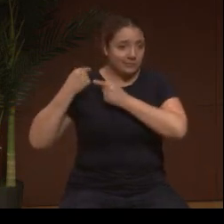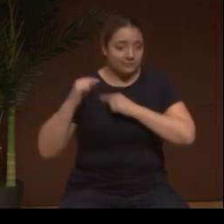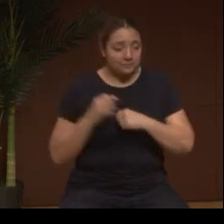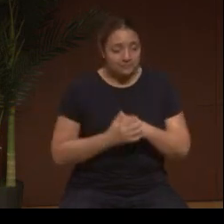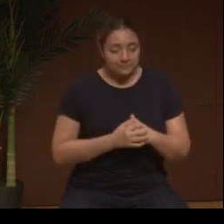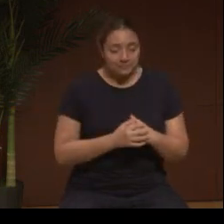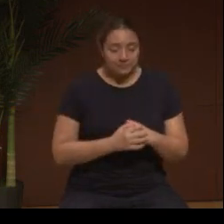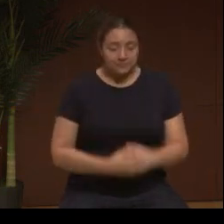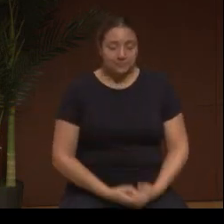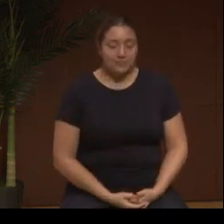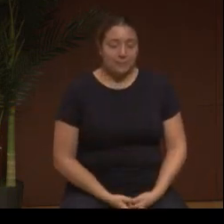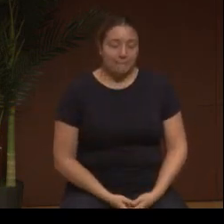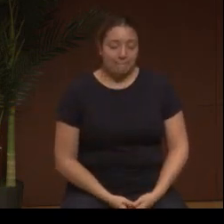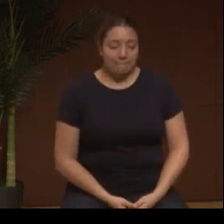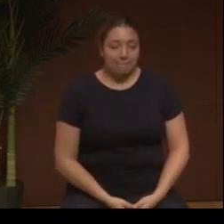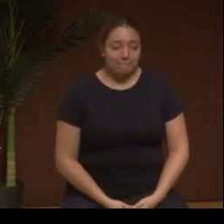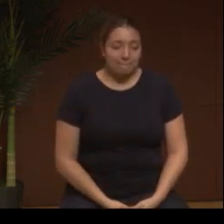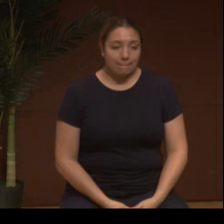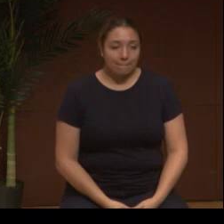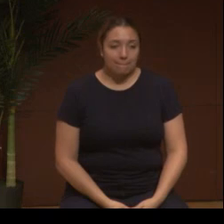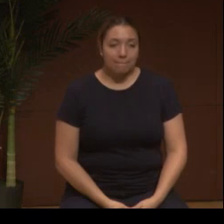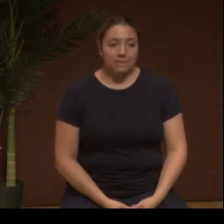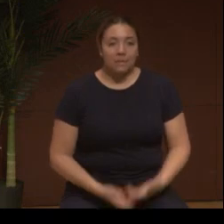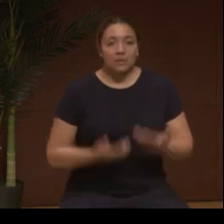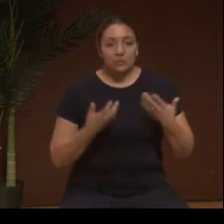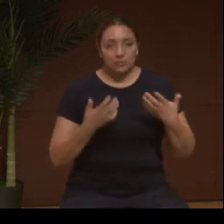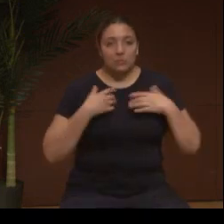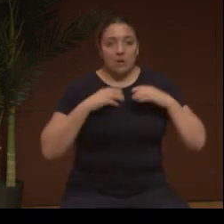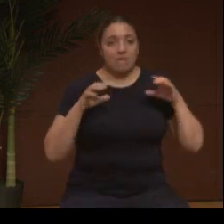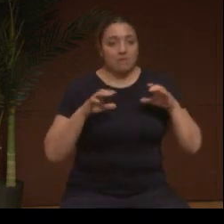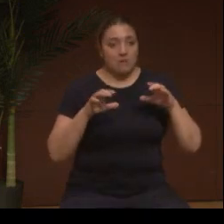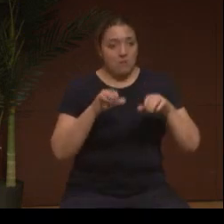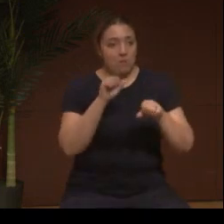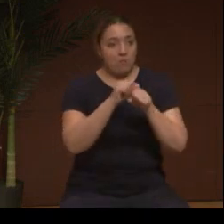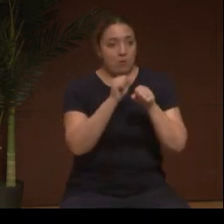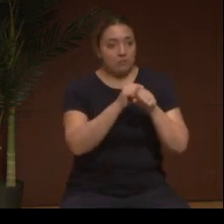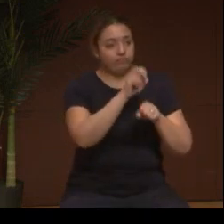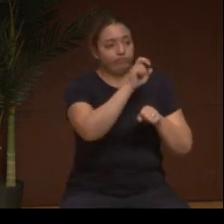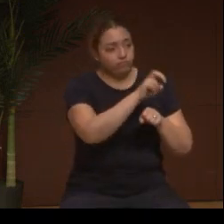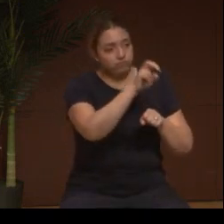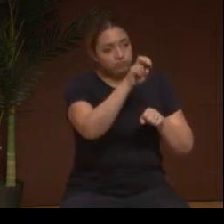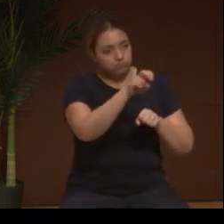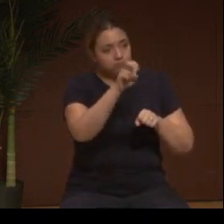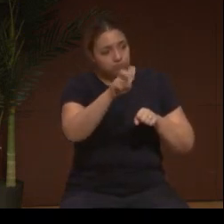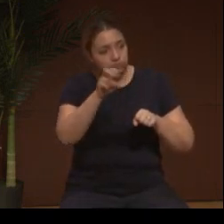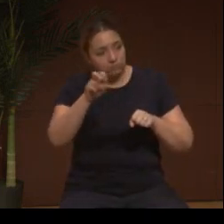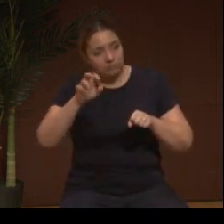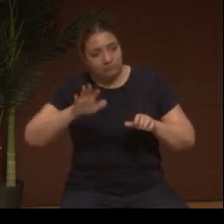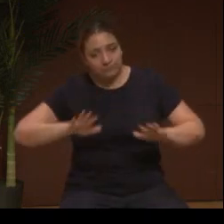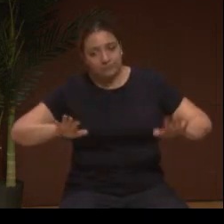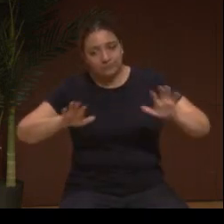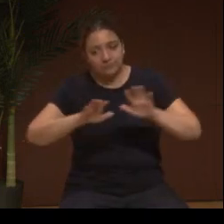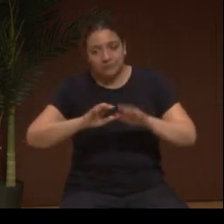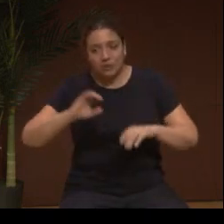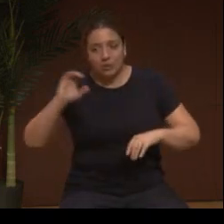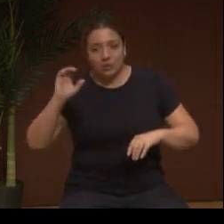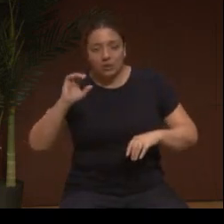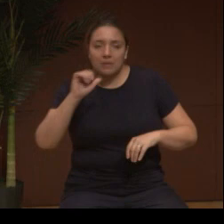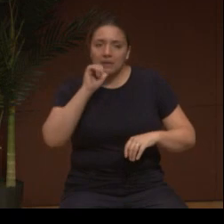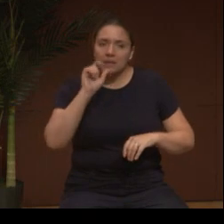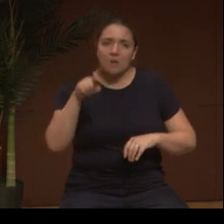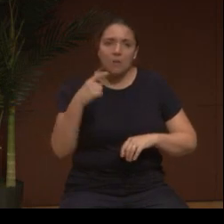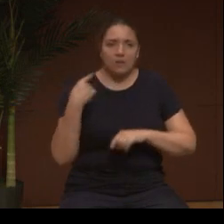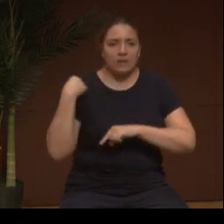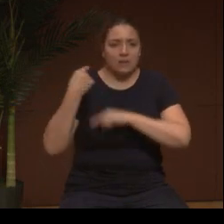right? So I've done this work across the Caribbean, and again, beyond looking at just ancestry and where people have come